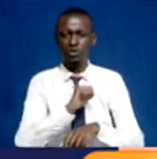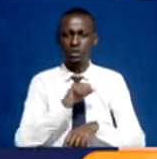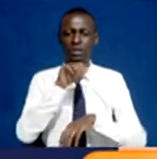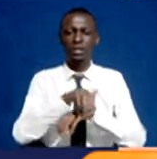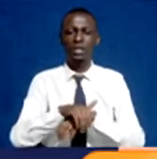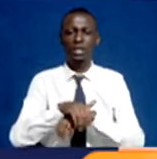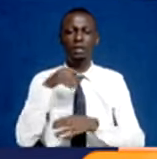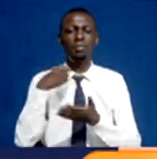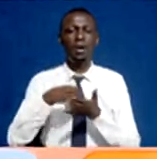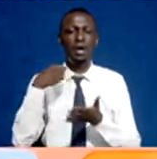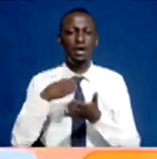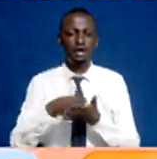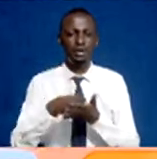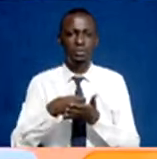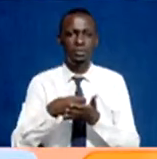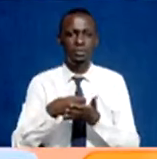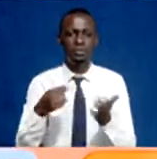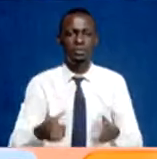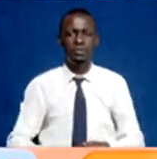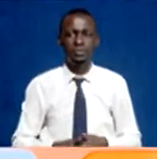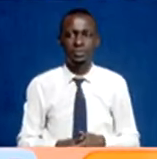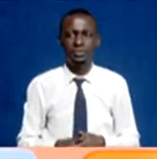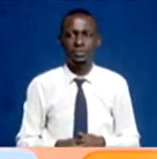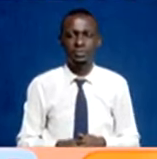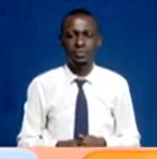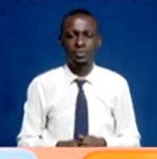walk away with the prize money. Steve Shitera, Citizen TV, Nairobi.